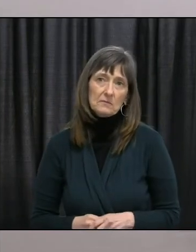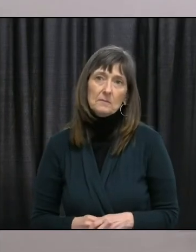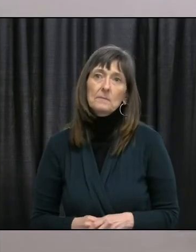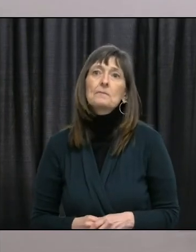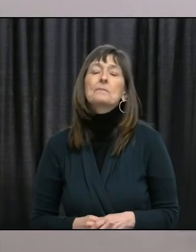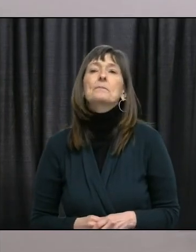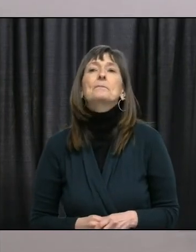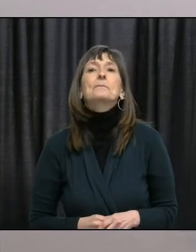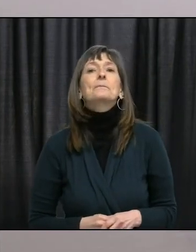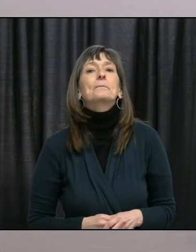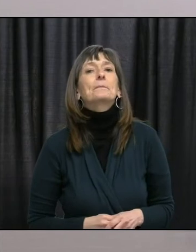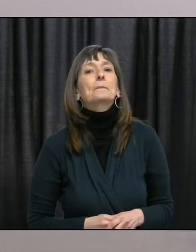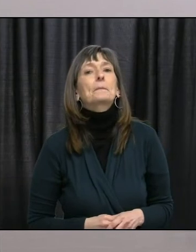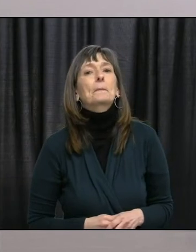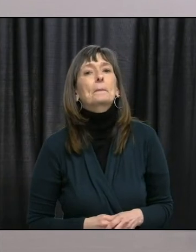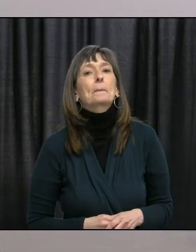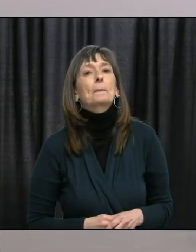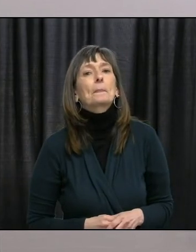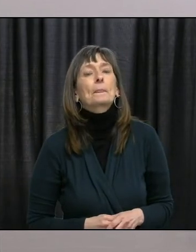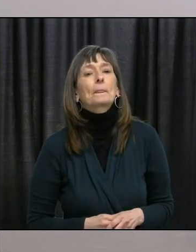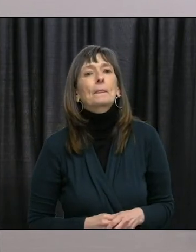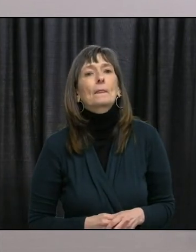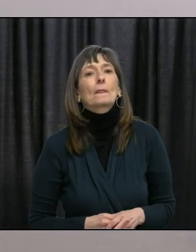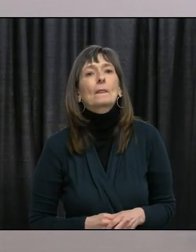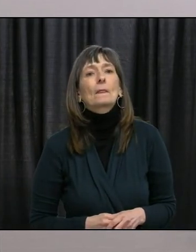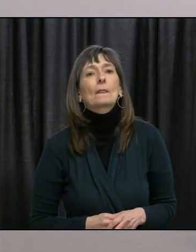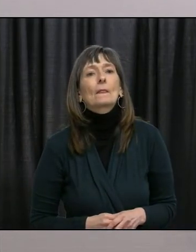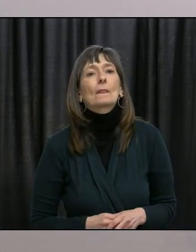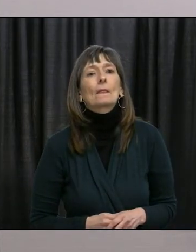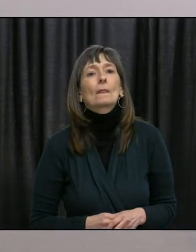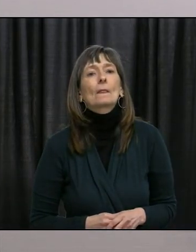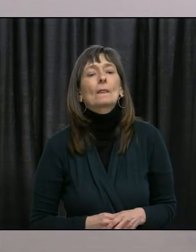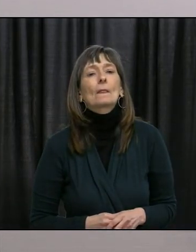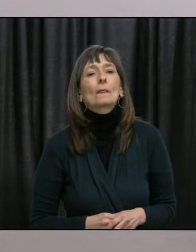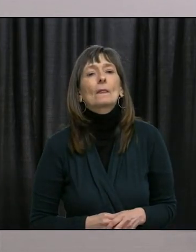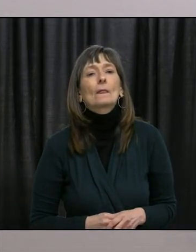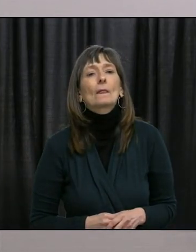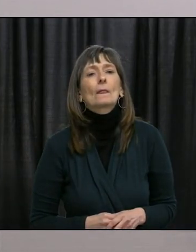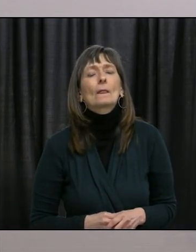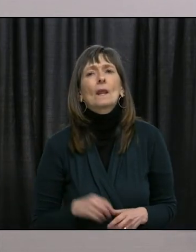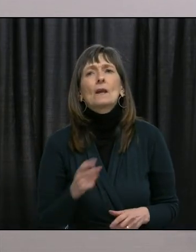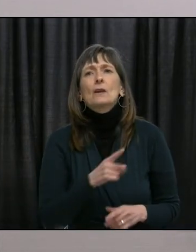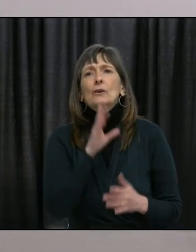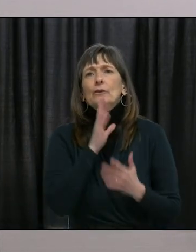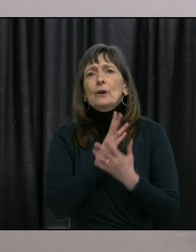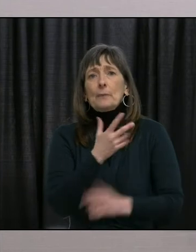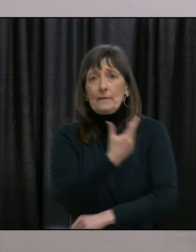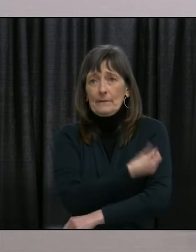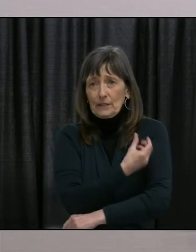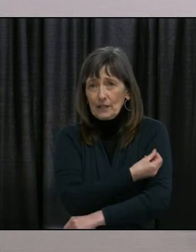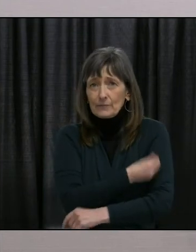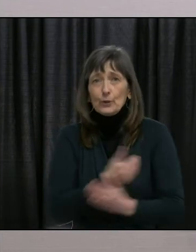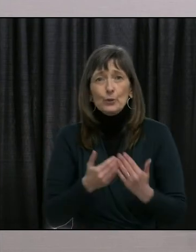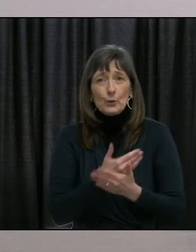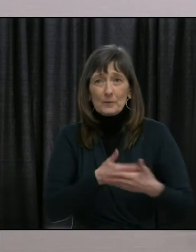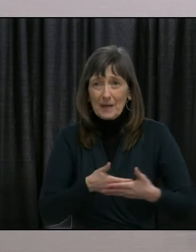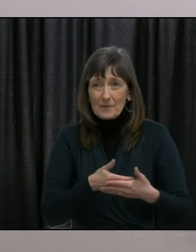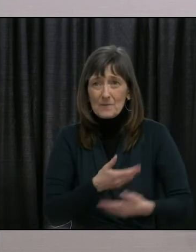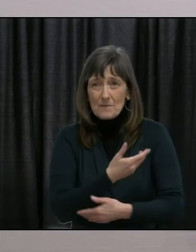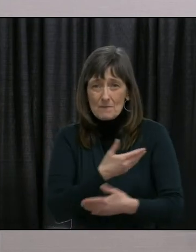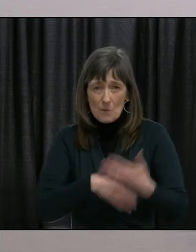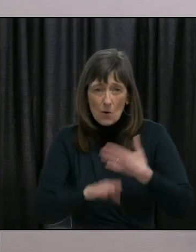And could you also give an update on developmental and physical assessments for newborns? I know vaccinations are still happening, but in terms of